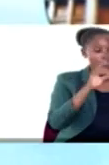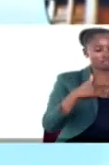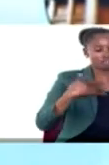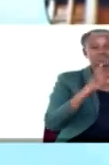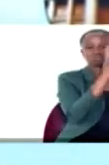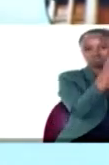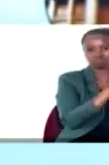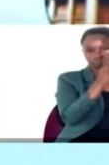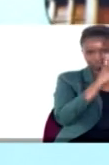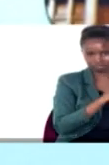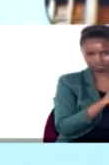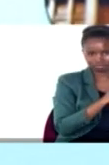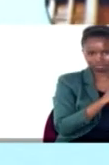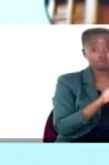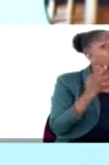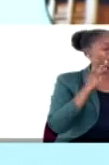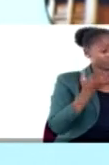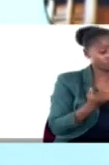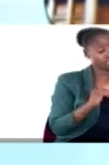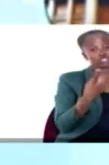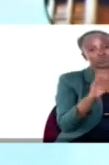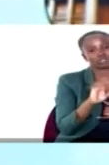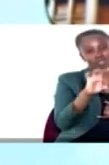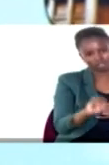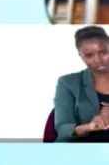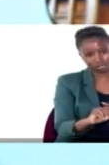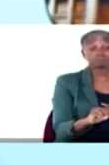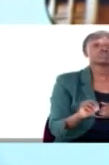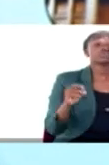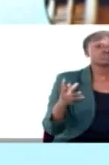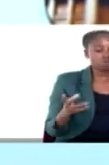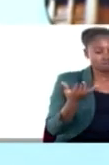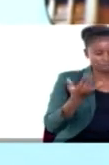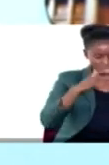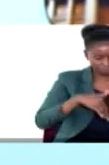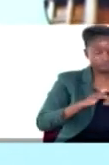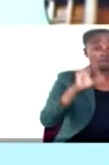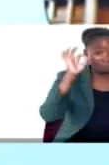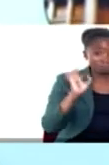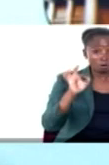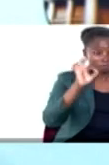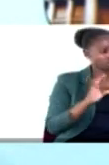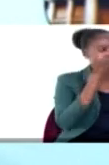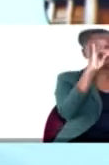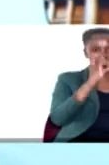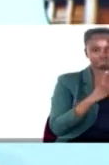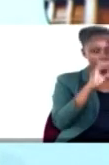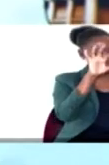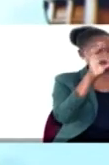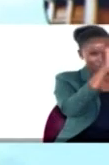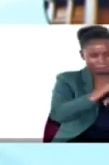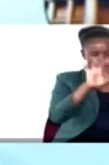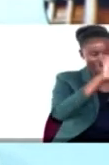end of this decade, in 2030. So we need a proper urban planning to provide